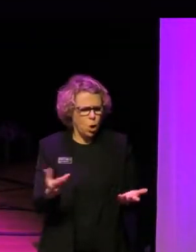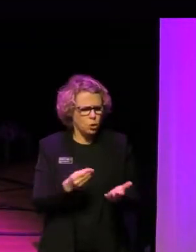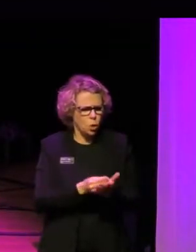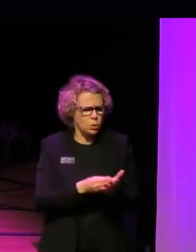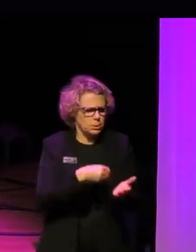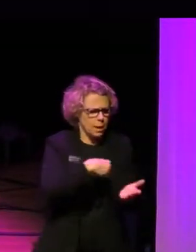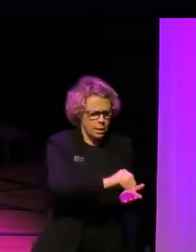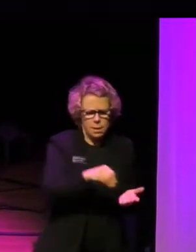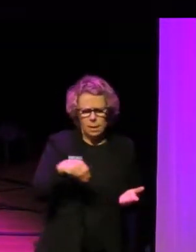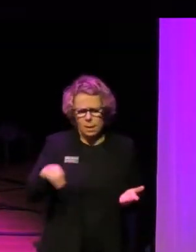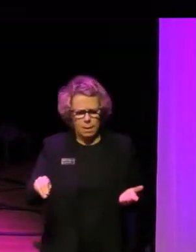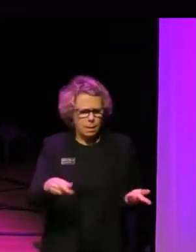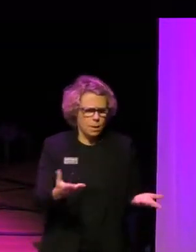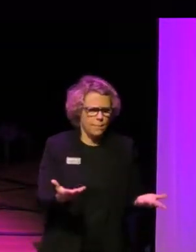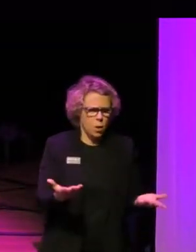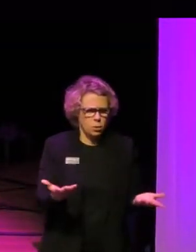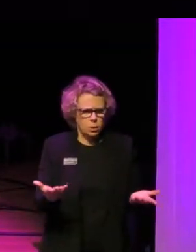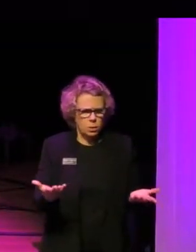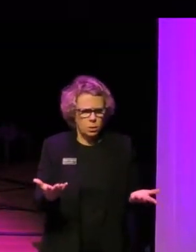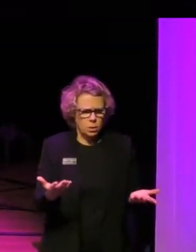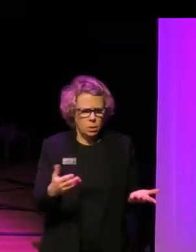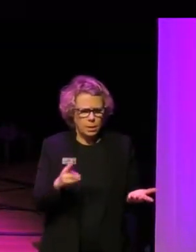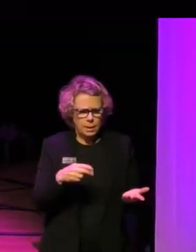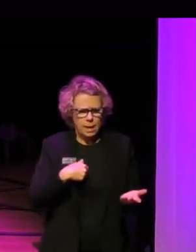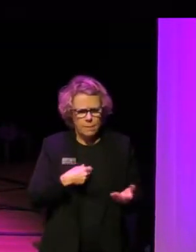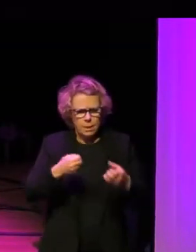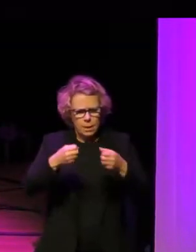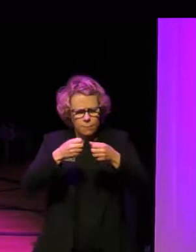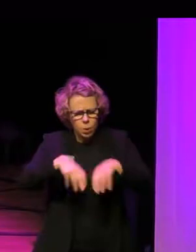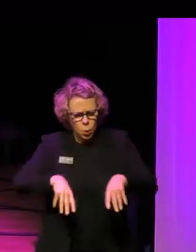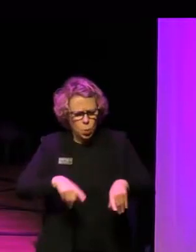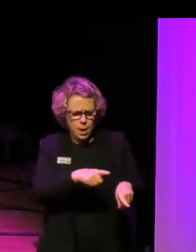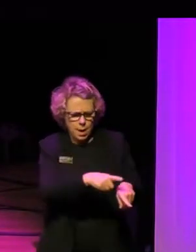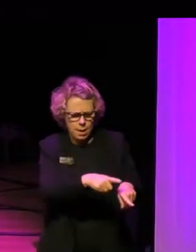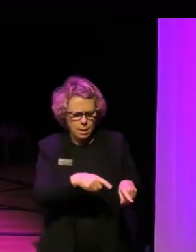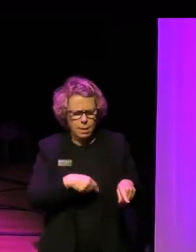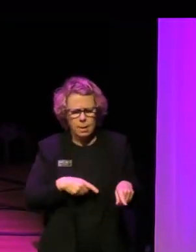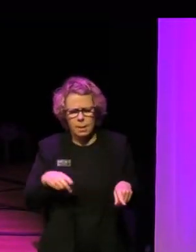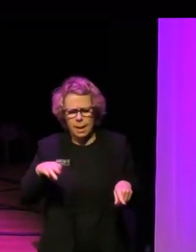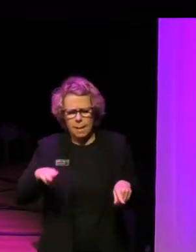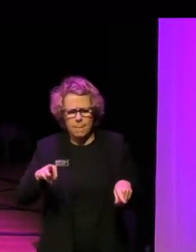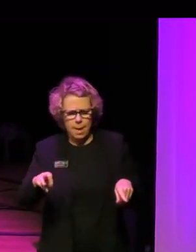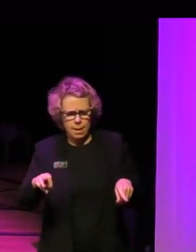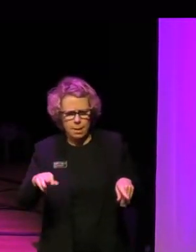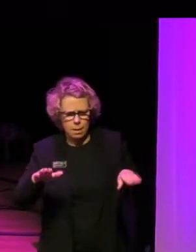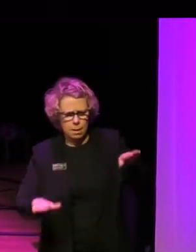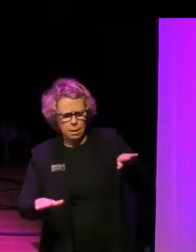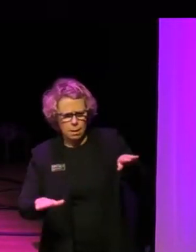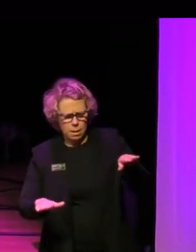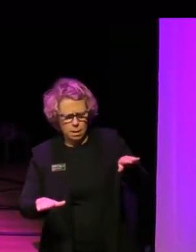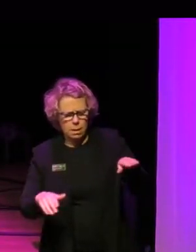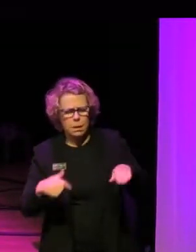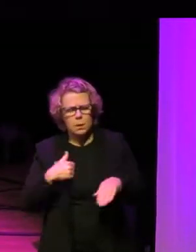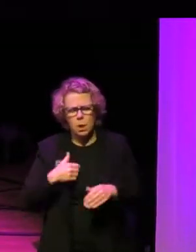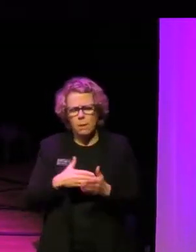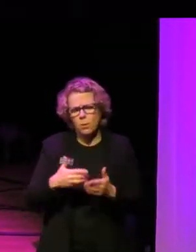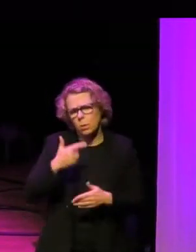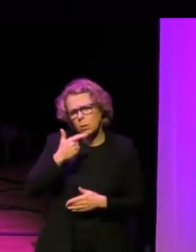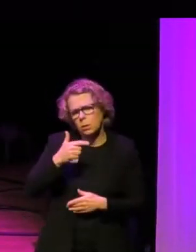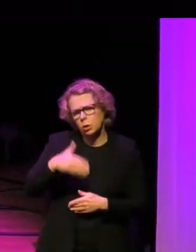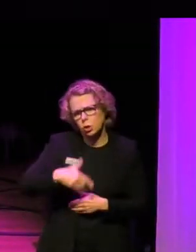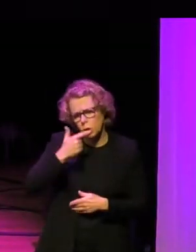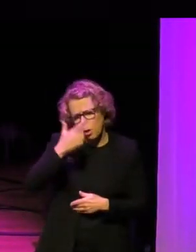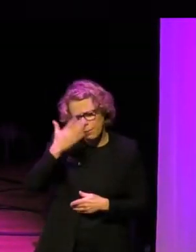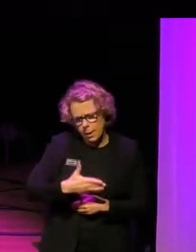of our lapse in the promotion of human rights? I come from South